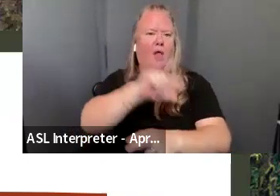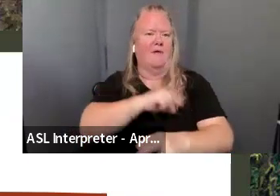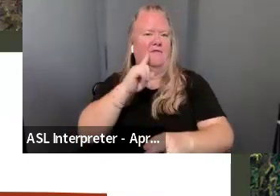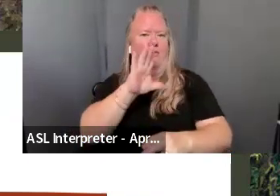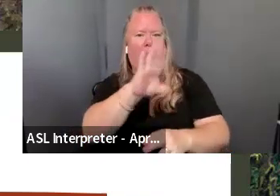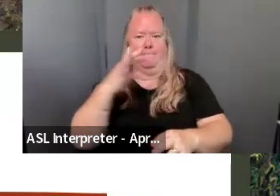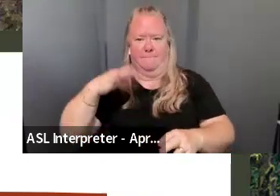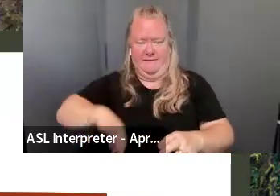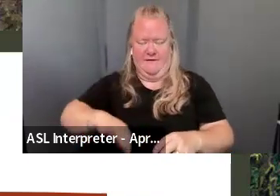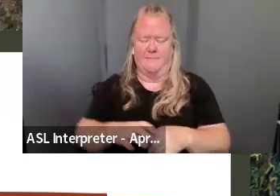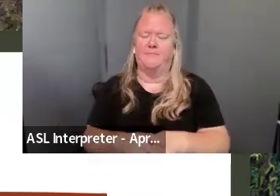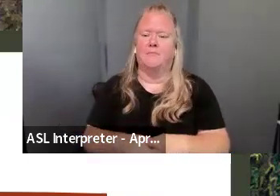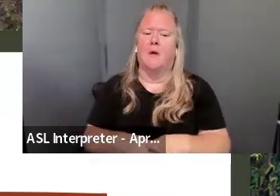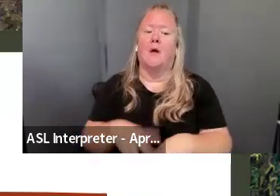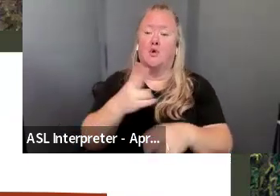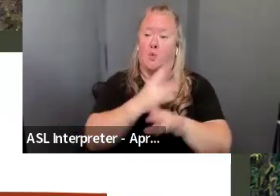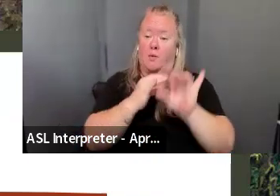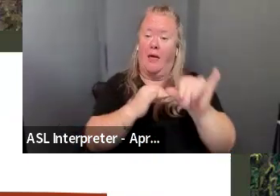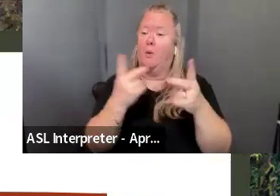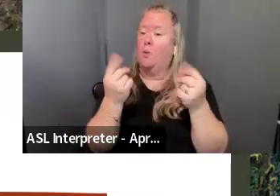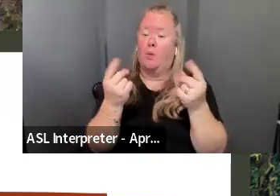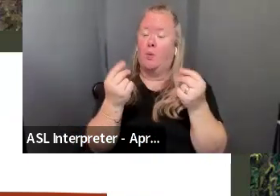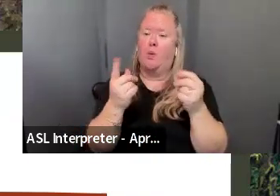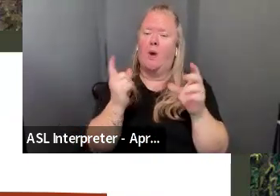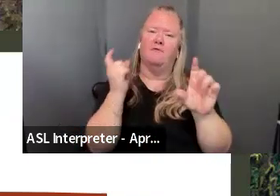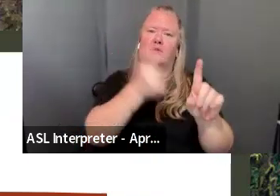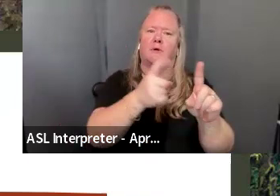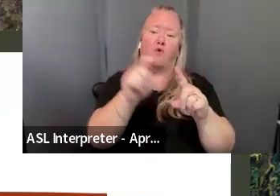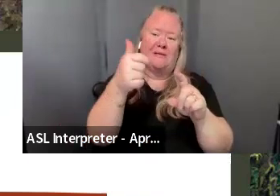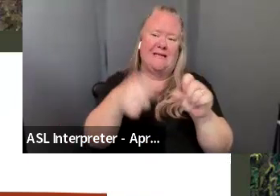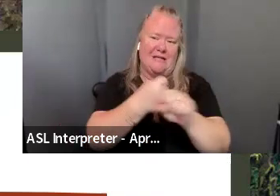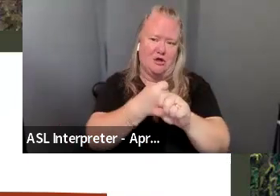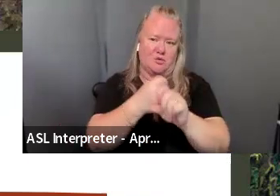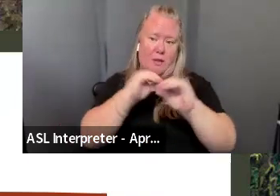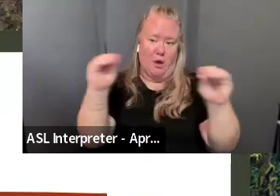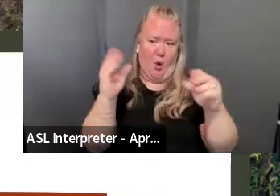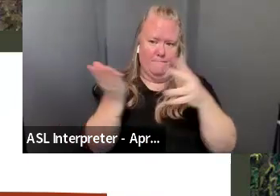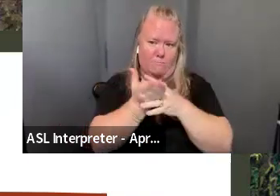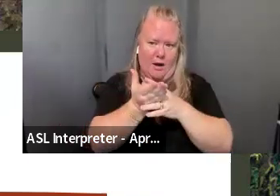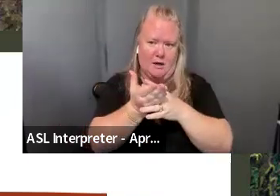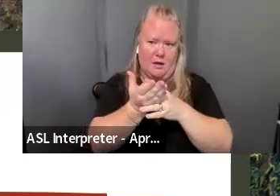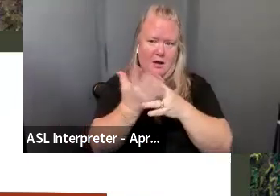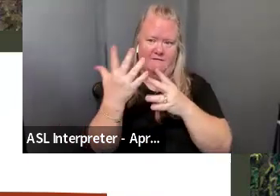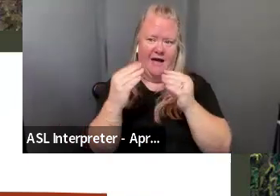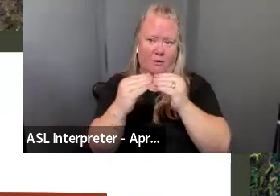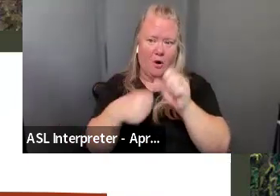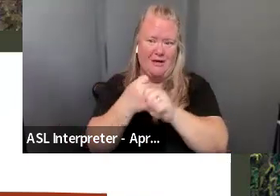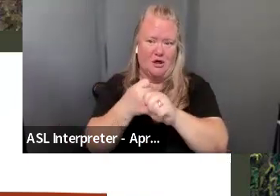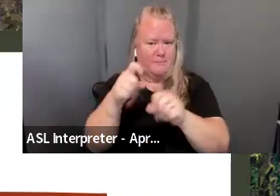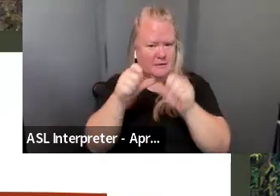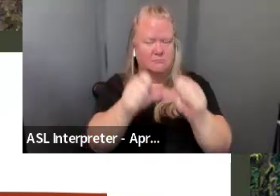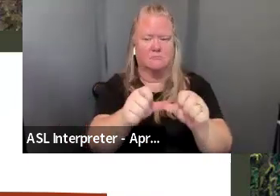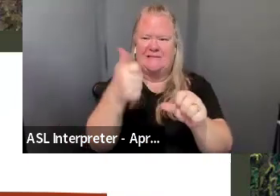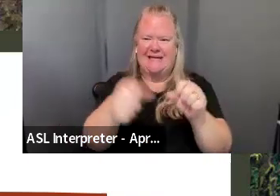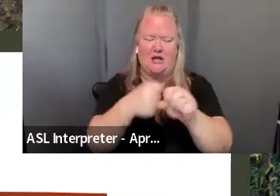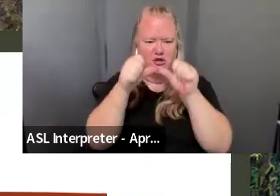benefits. So to use this pathway, workers must contribute for 10 years without a break of 5 or more consecutive years.